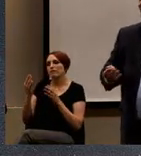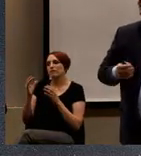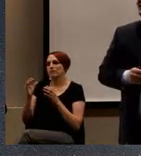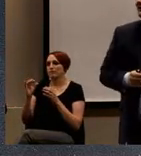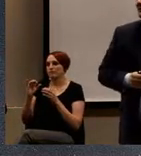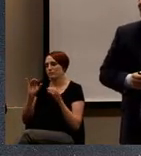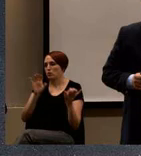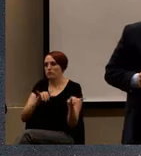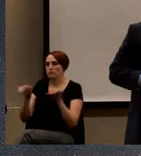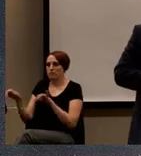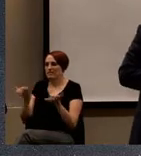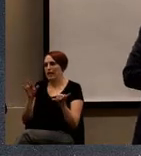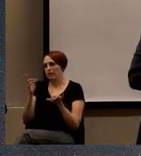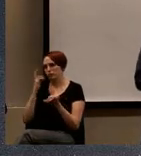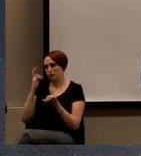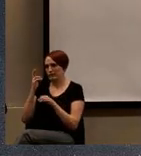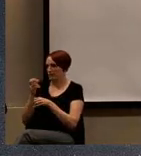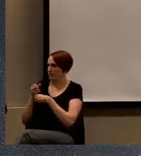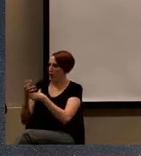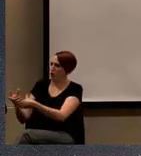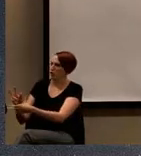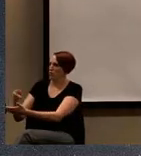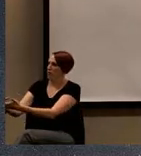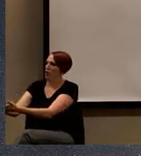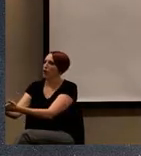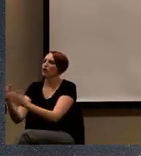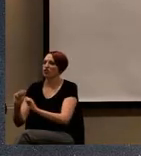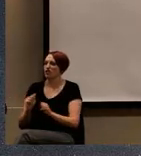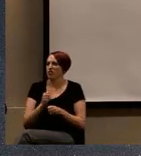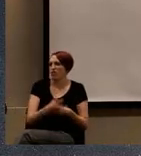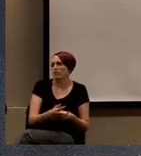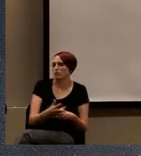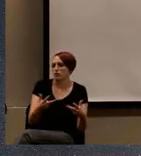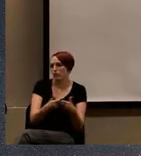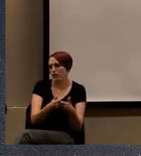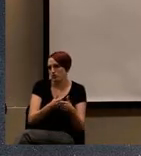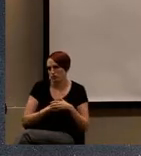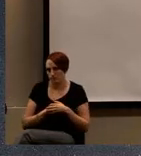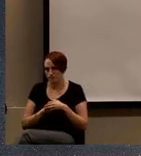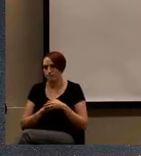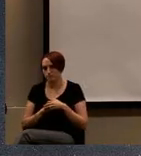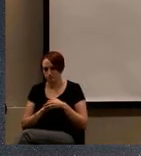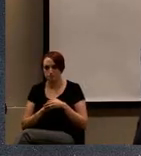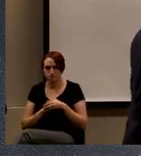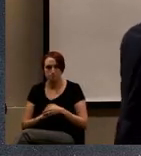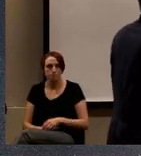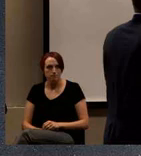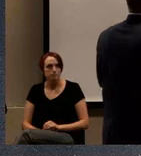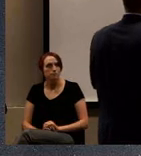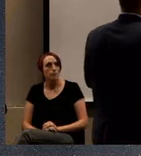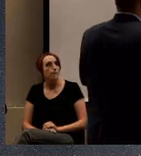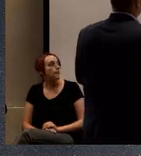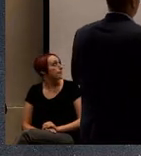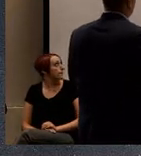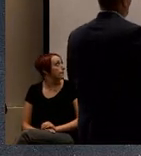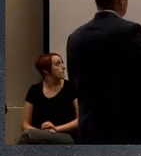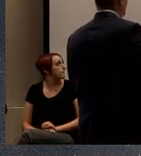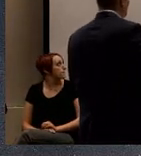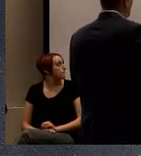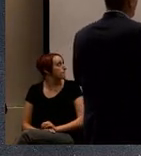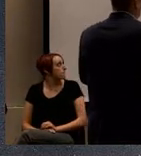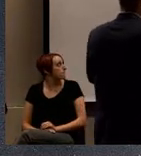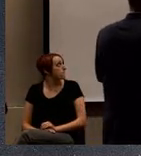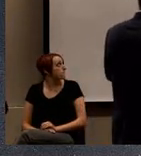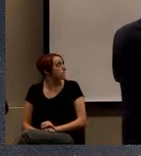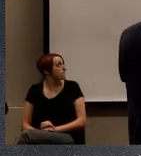also things that contribute to more likely being in a crash. So there is a very strong correlation. So much older adults